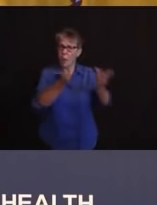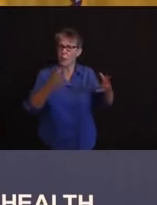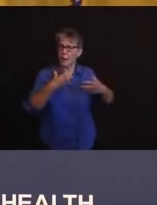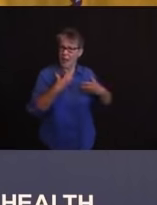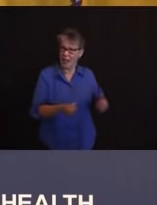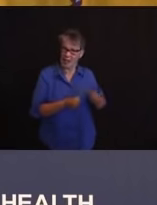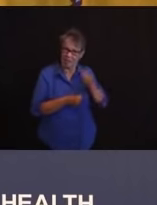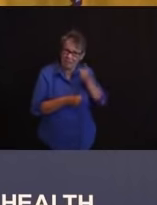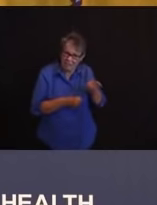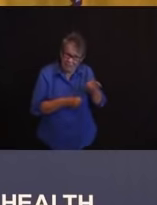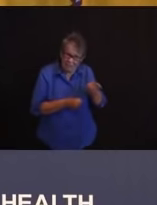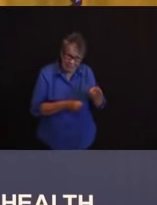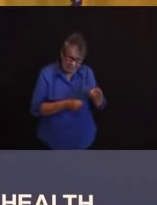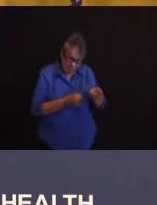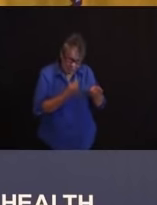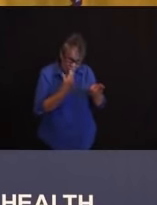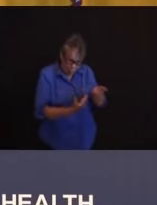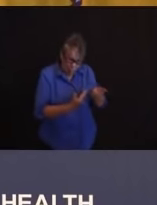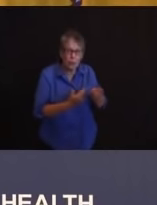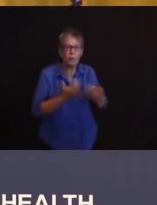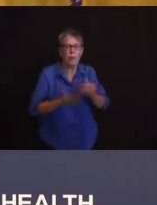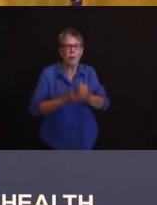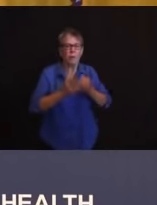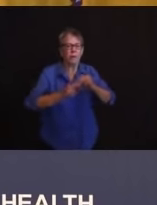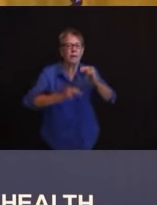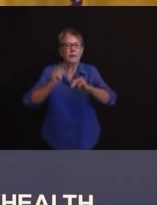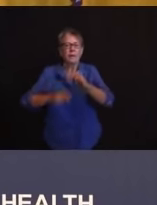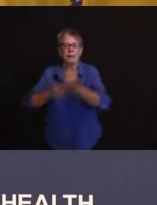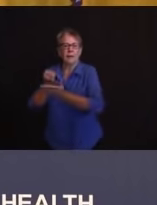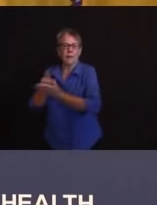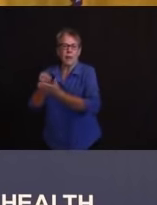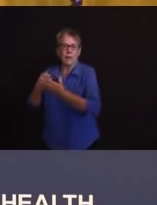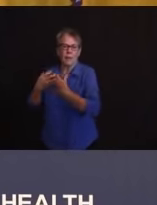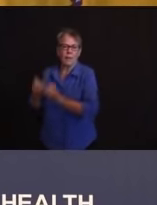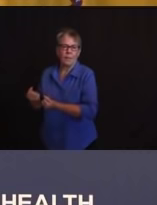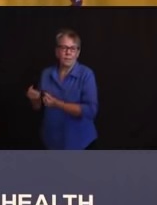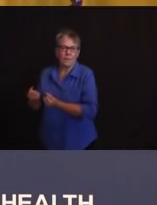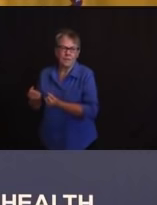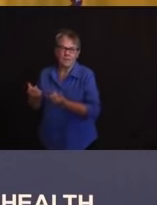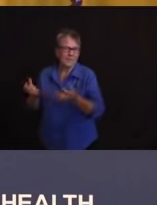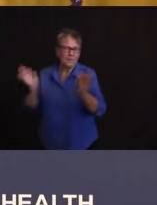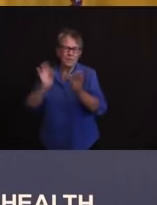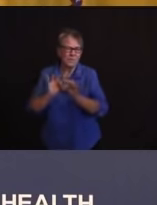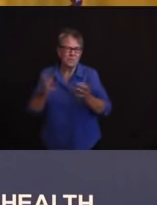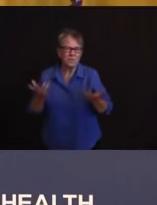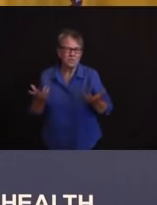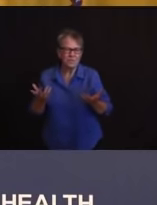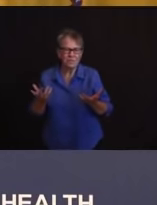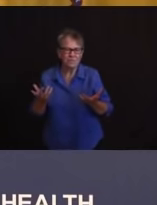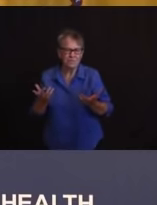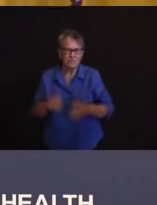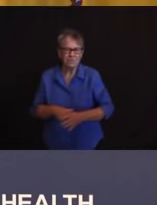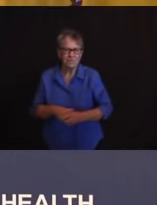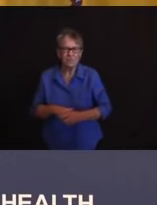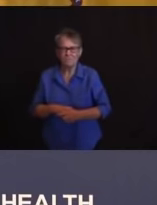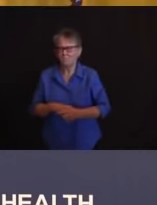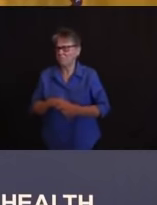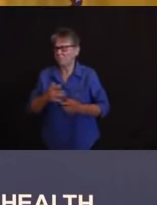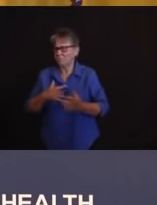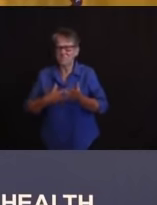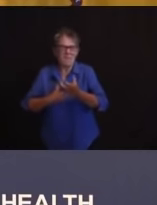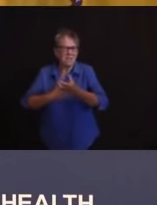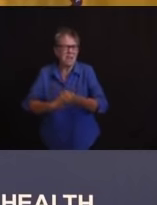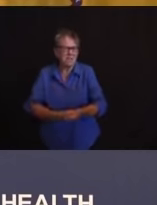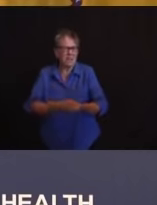of the economic reality and open back up again. And I'm completely convinced, as painful as it is. In other words, we